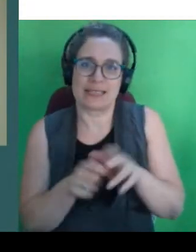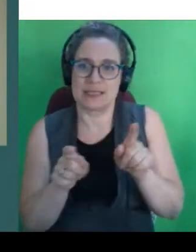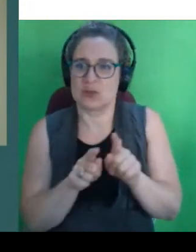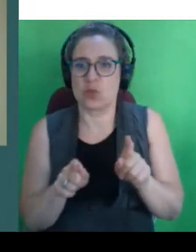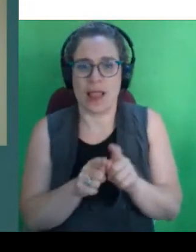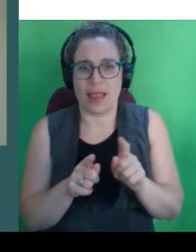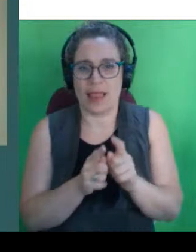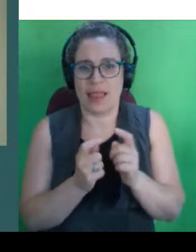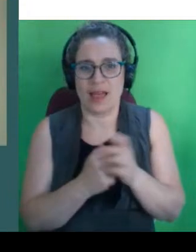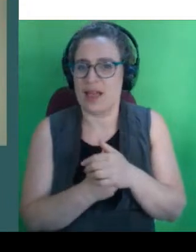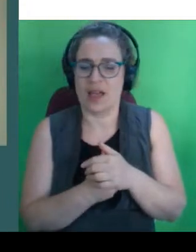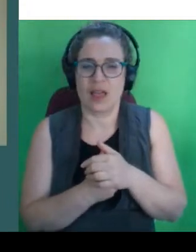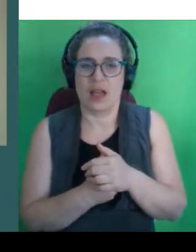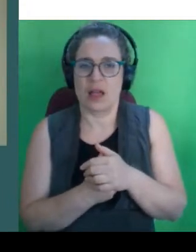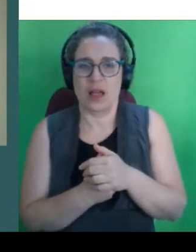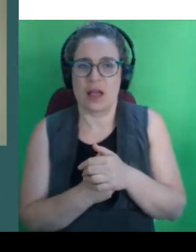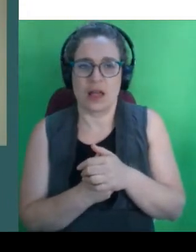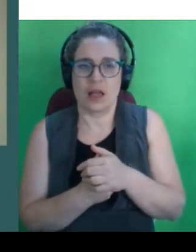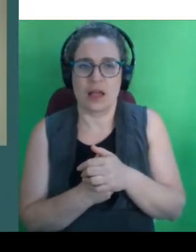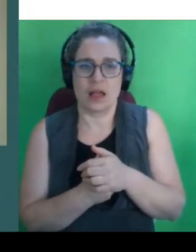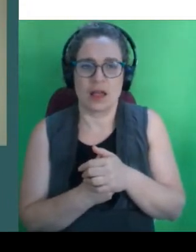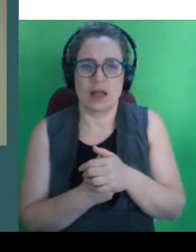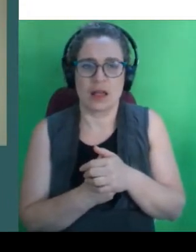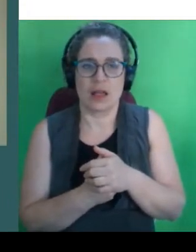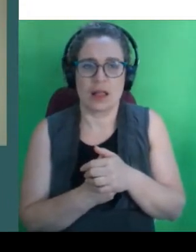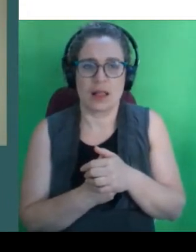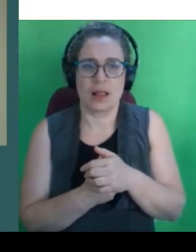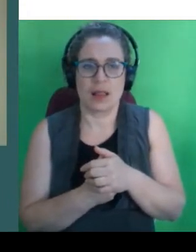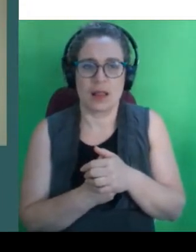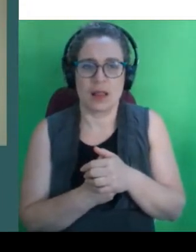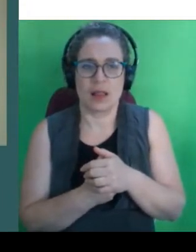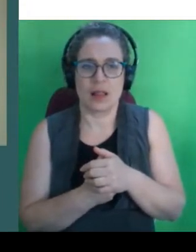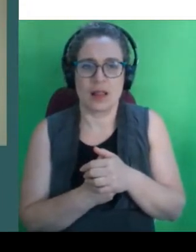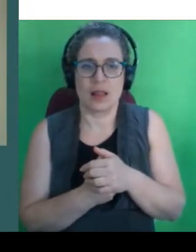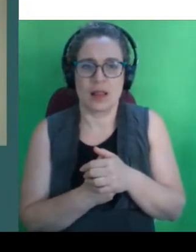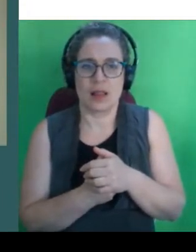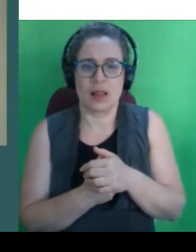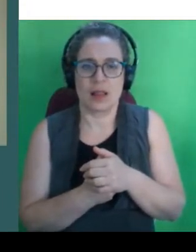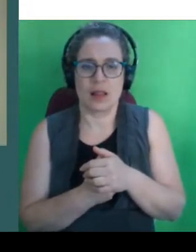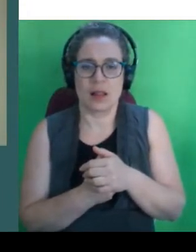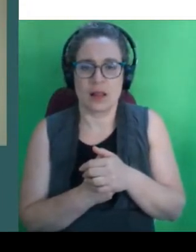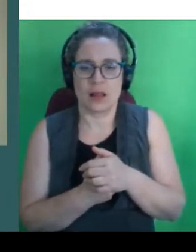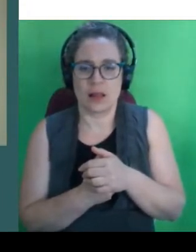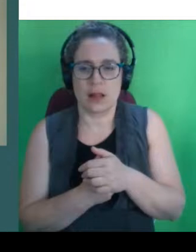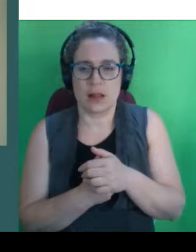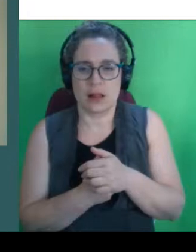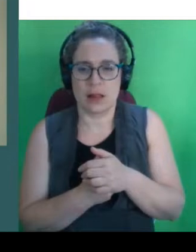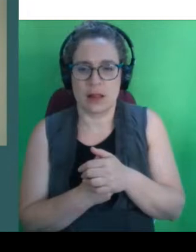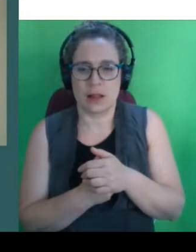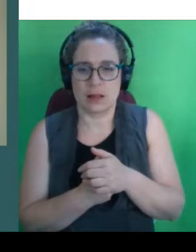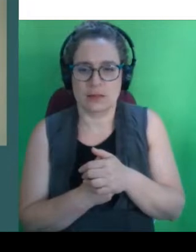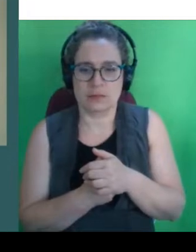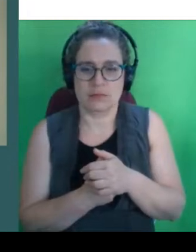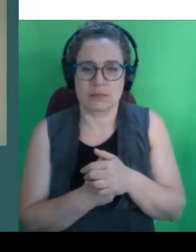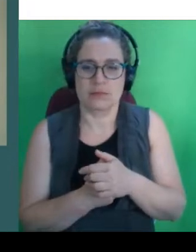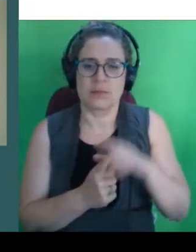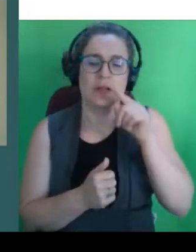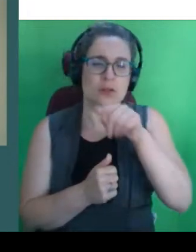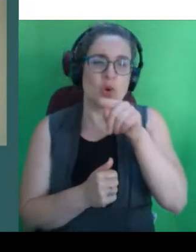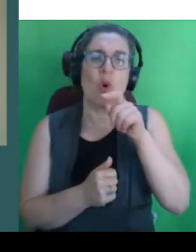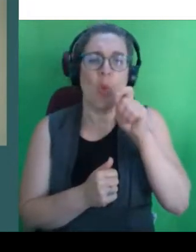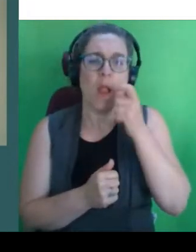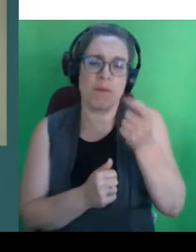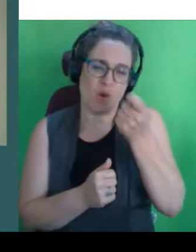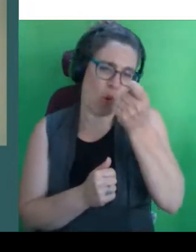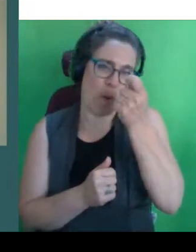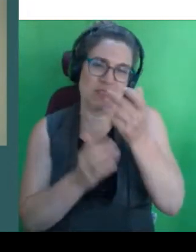they won't. So someone on omalizumab will almost have certainly been through a respiratory